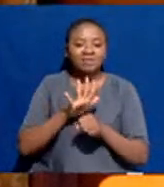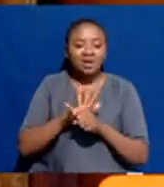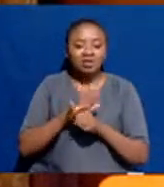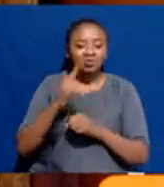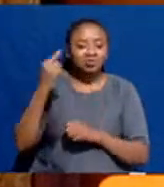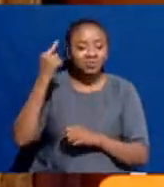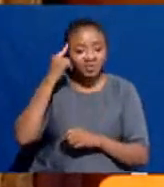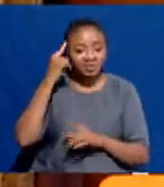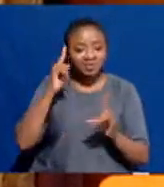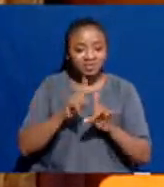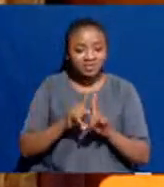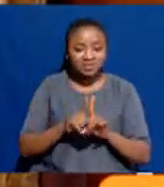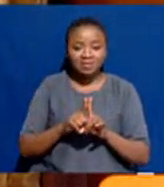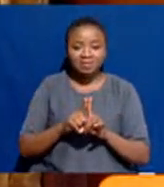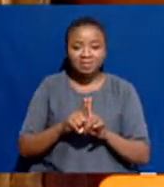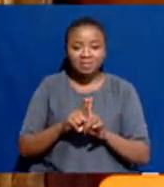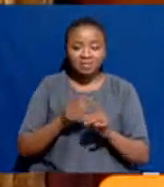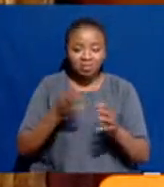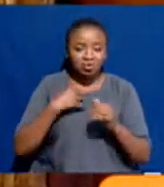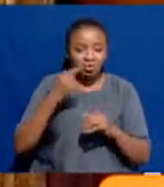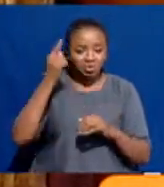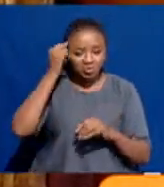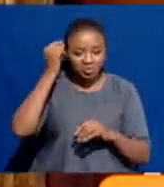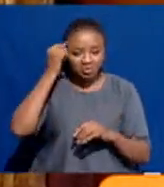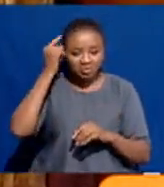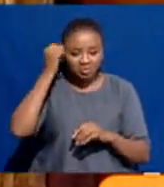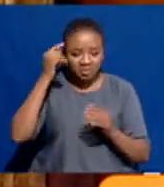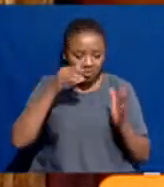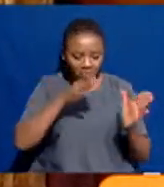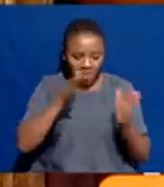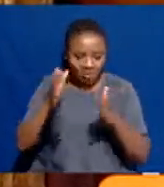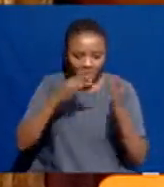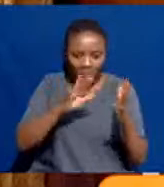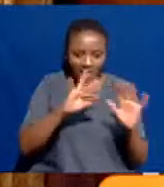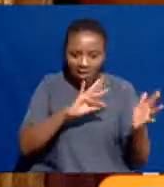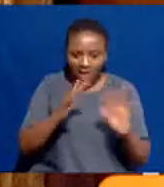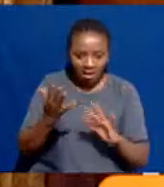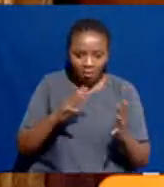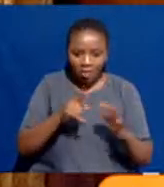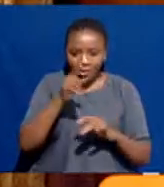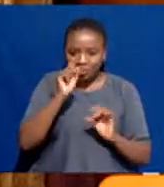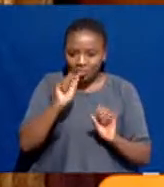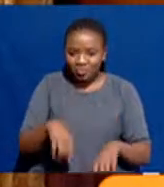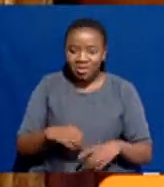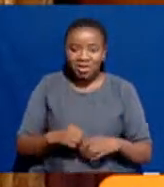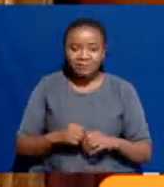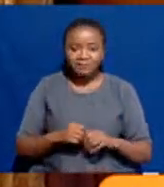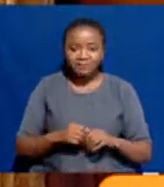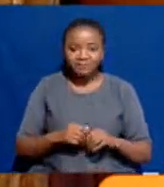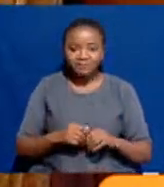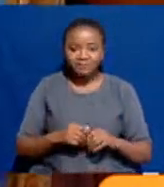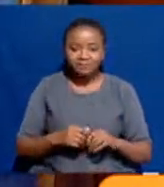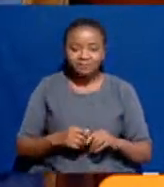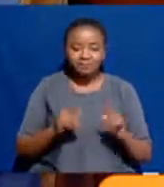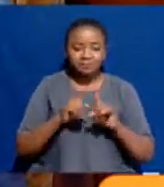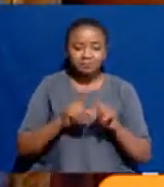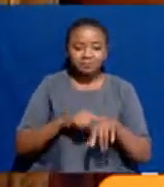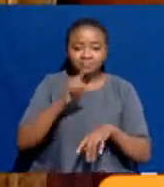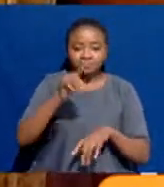was saying. A lot of thinking of making sure that you don't also, when you